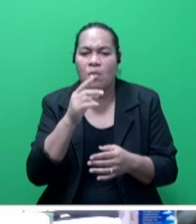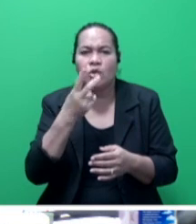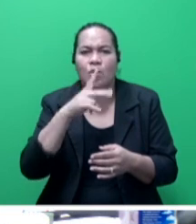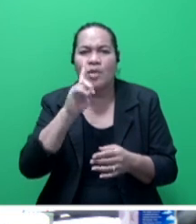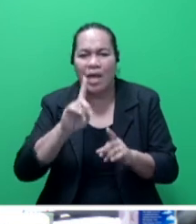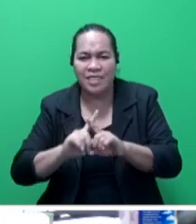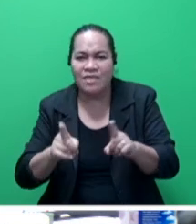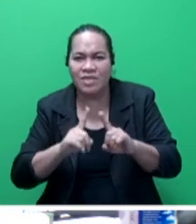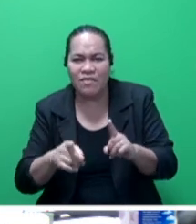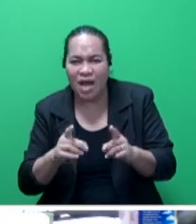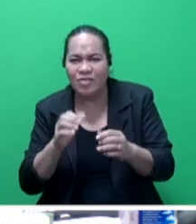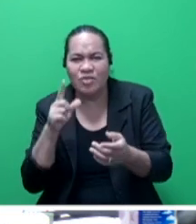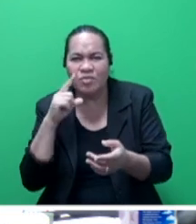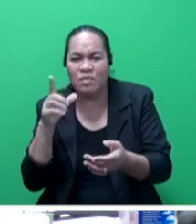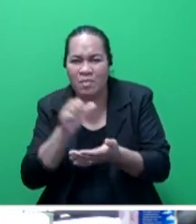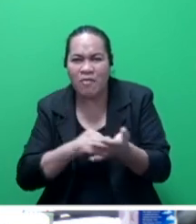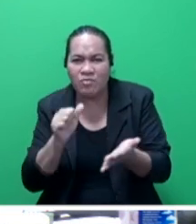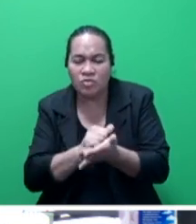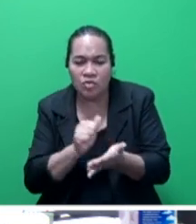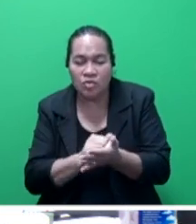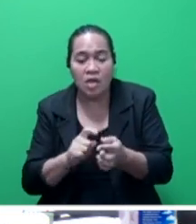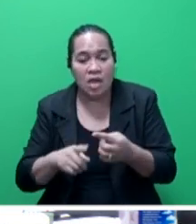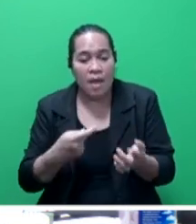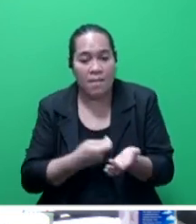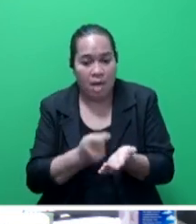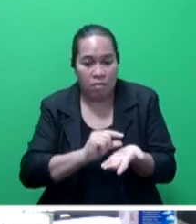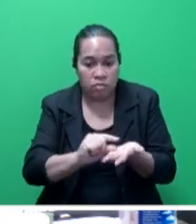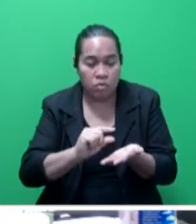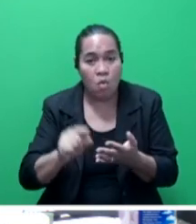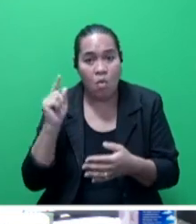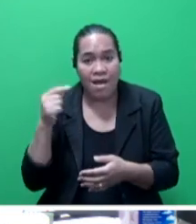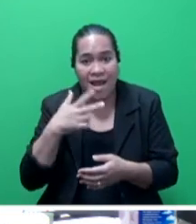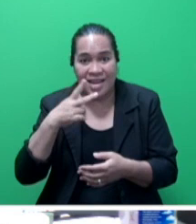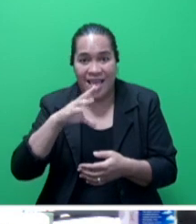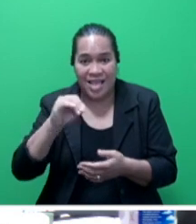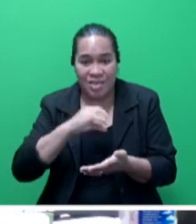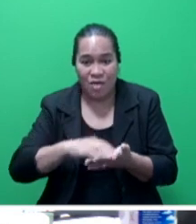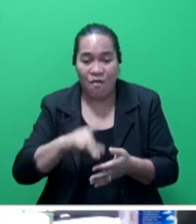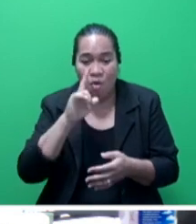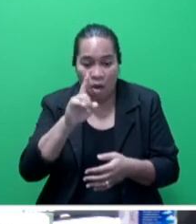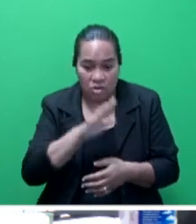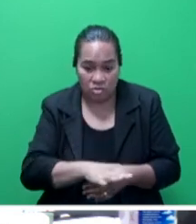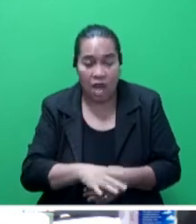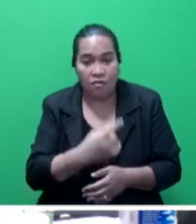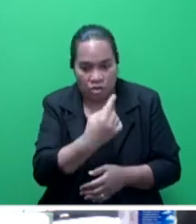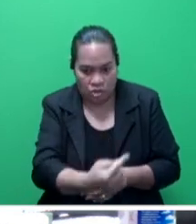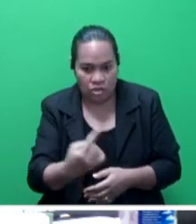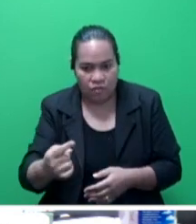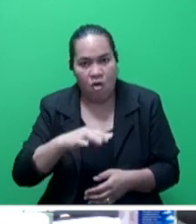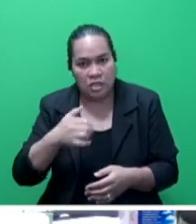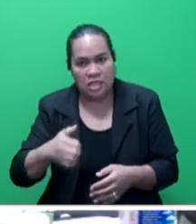inflation mitigation package, which includes payout of about $180 per child in a 6-month period,